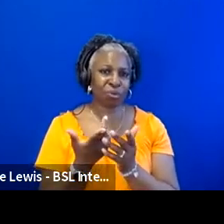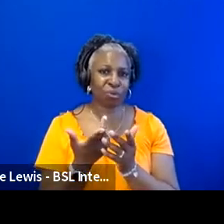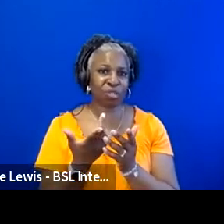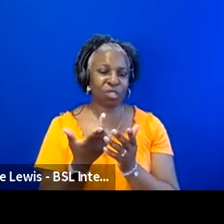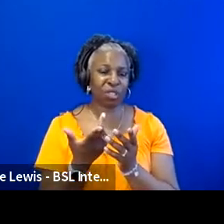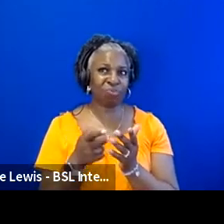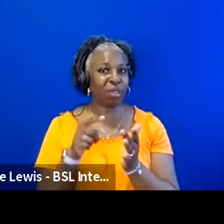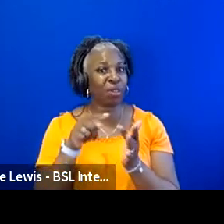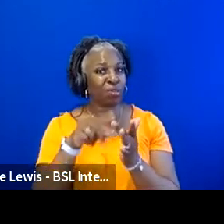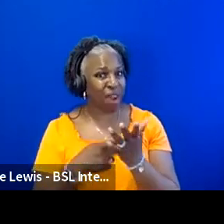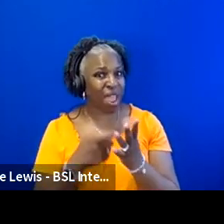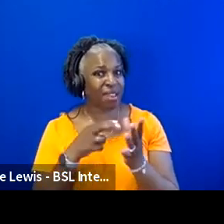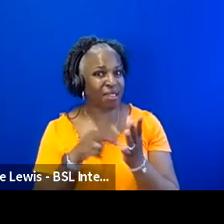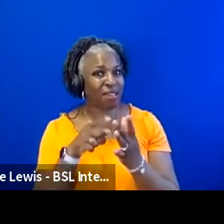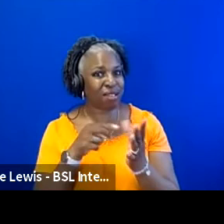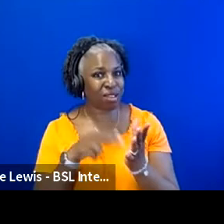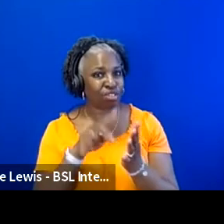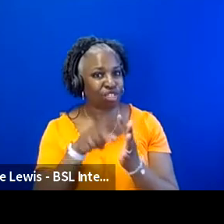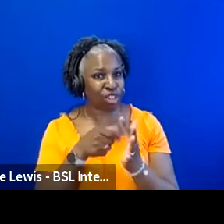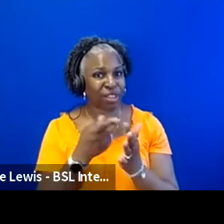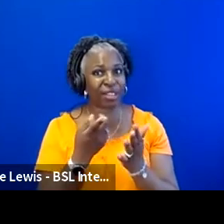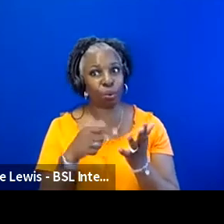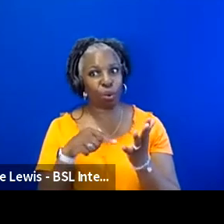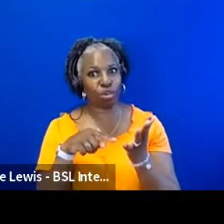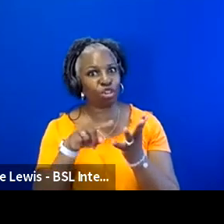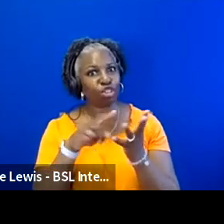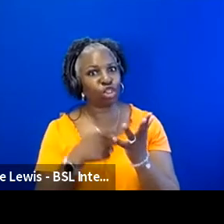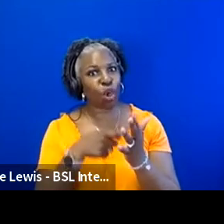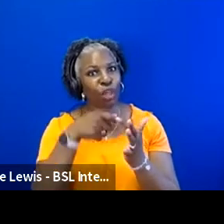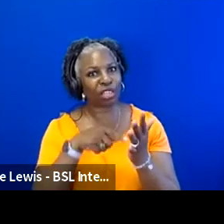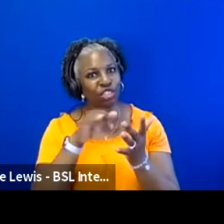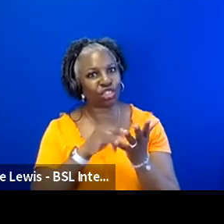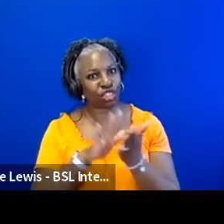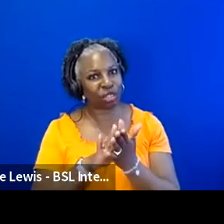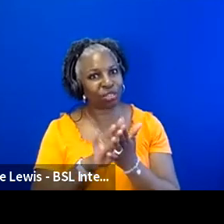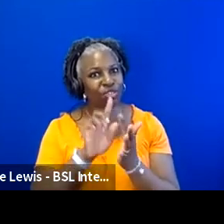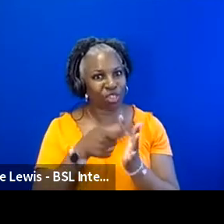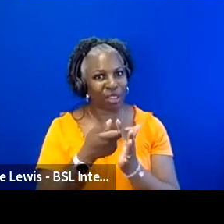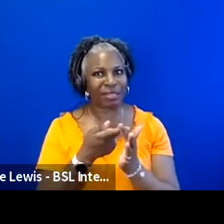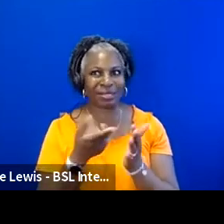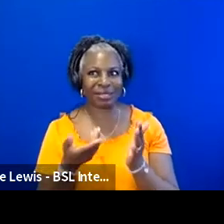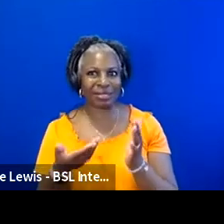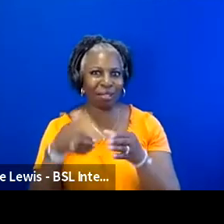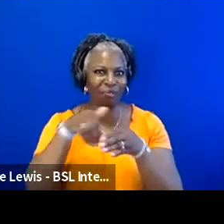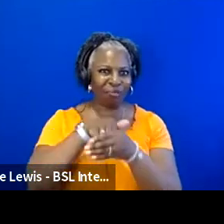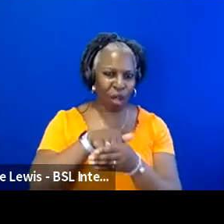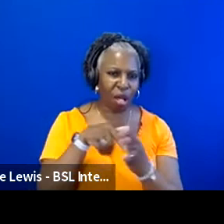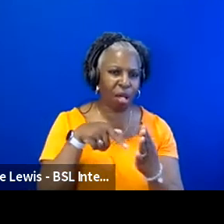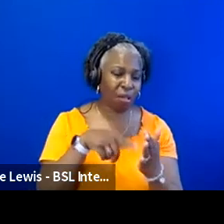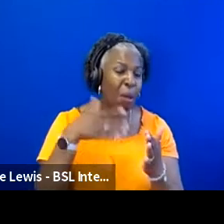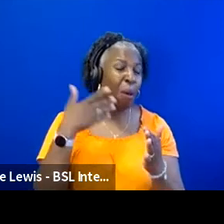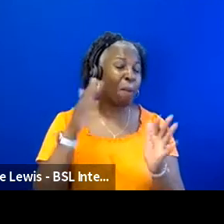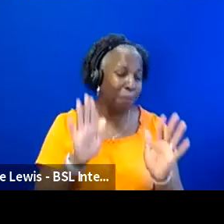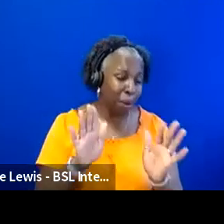journalist and so on. So there's much more to be done in this area. And it brought me much joy to work with such incredible